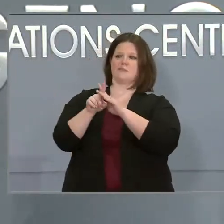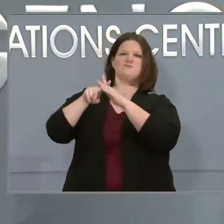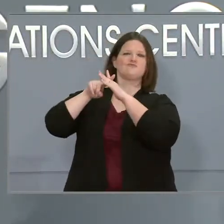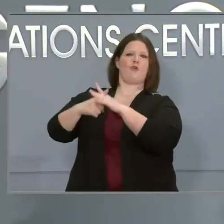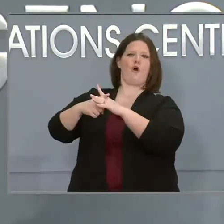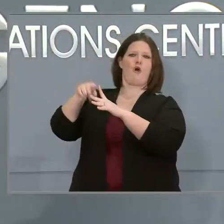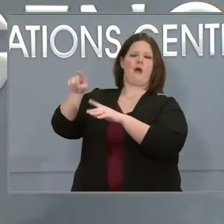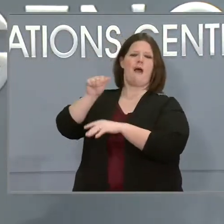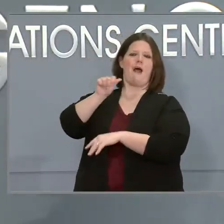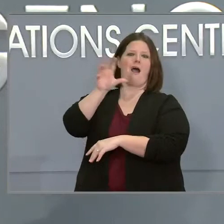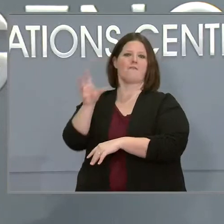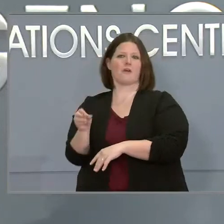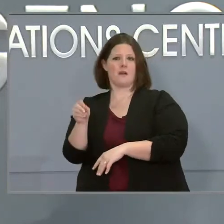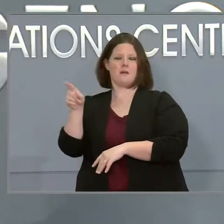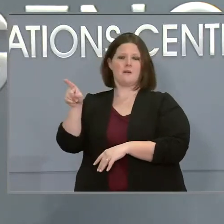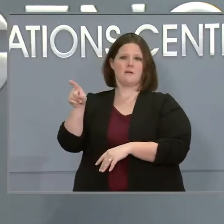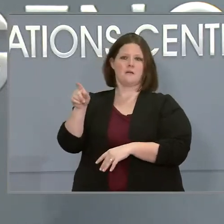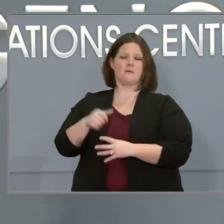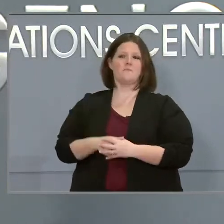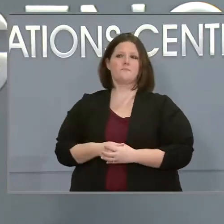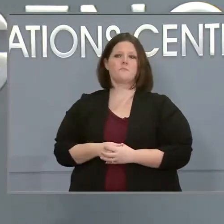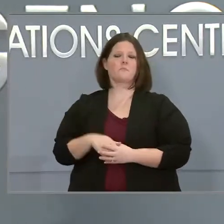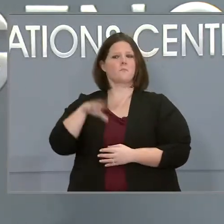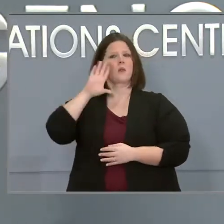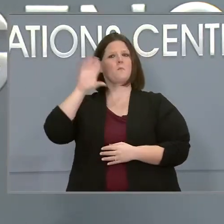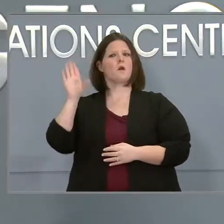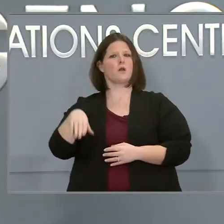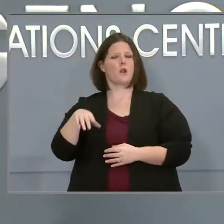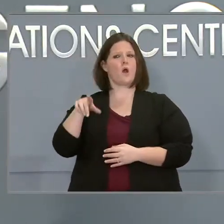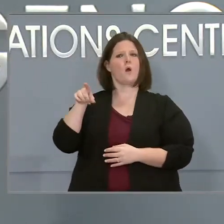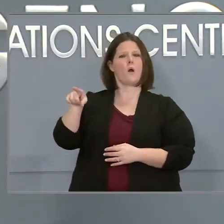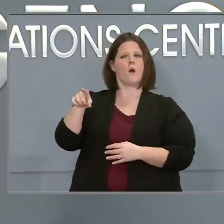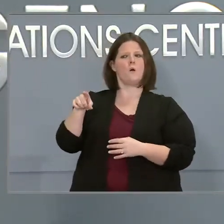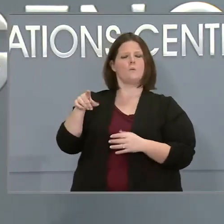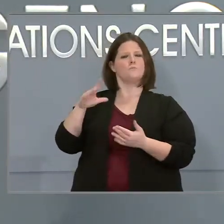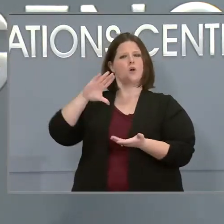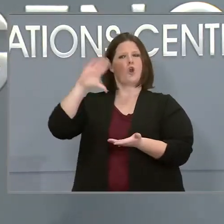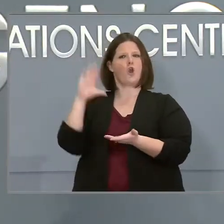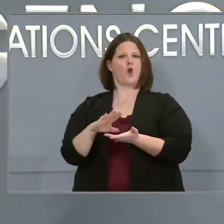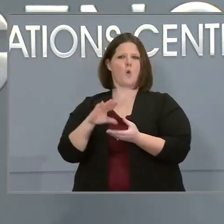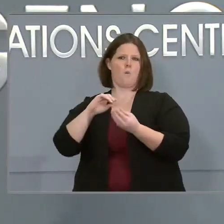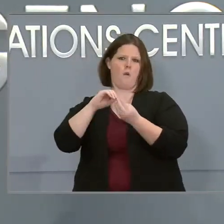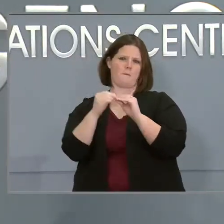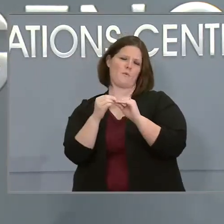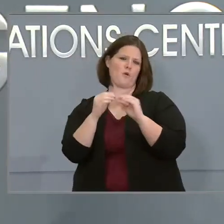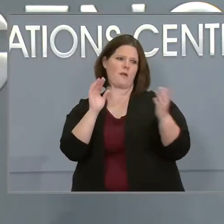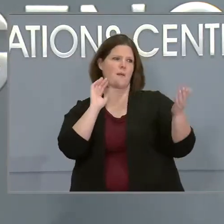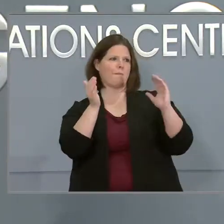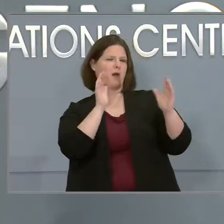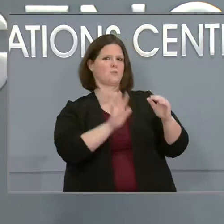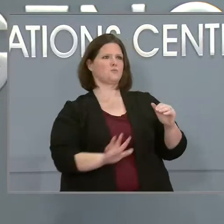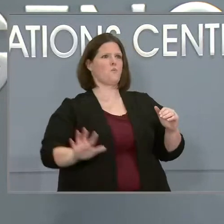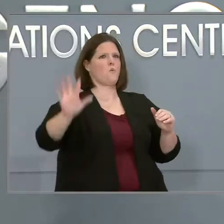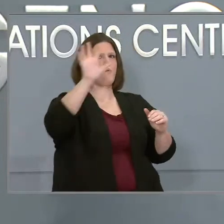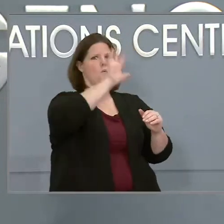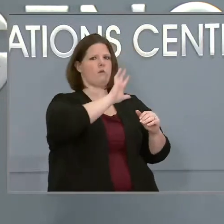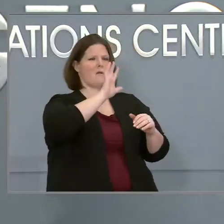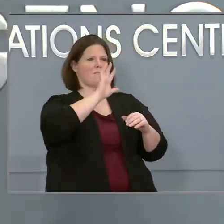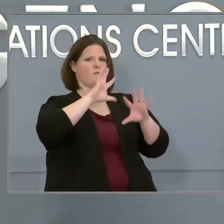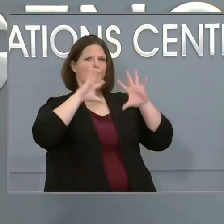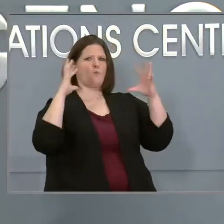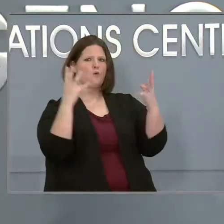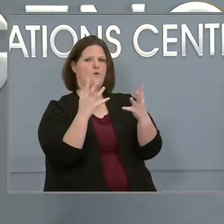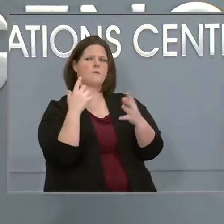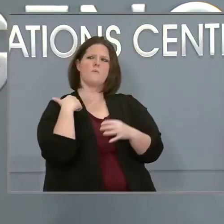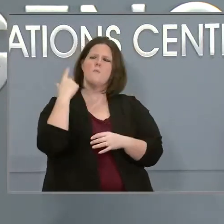we know has a pretty low level of vaccination rate compared to the rest of the world. I wonder if there's a thought